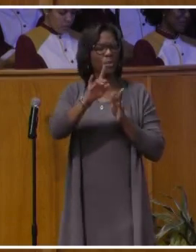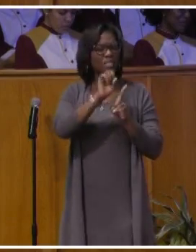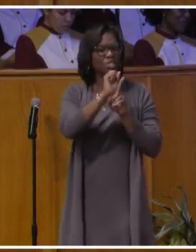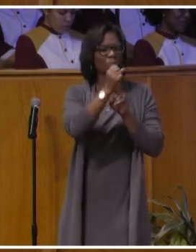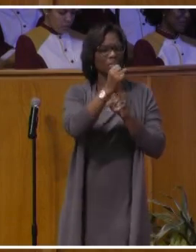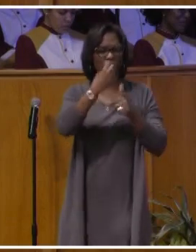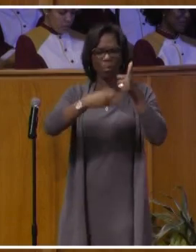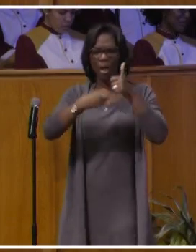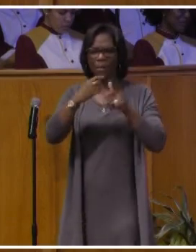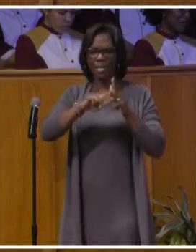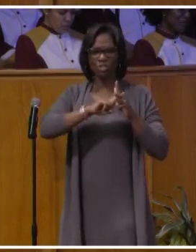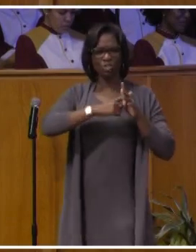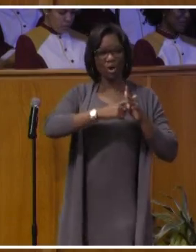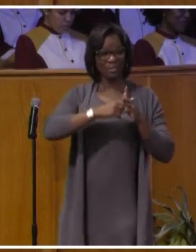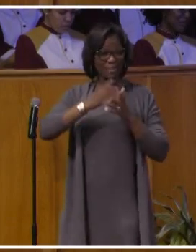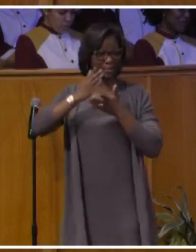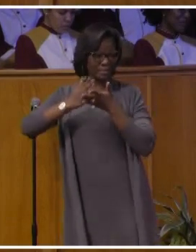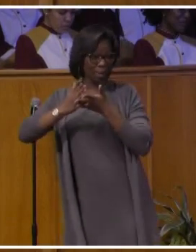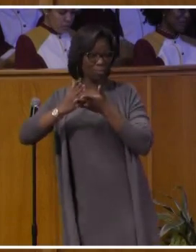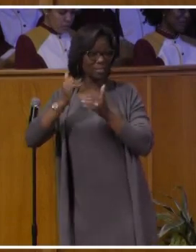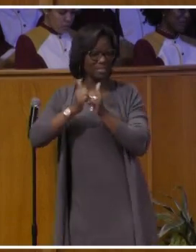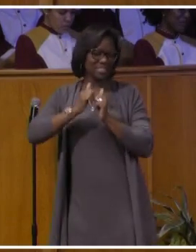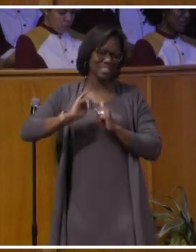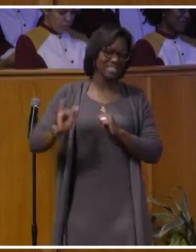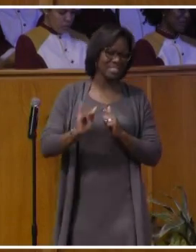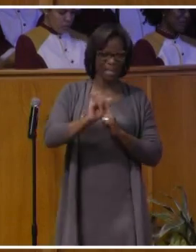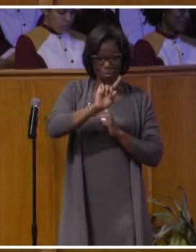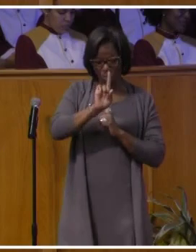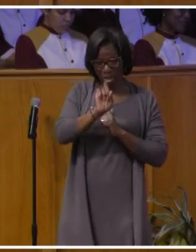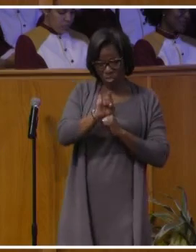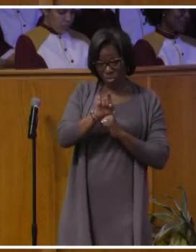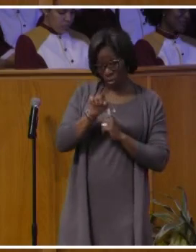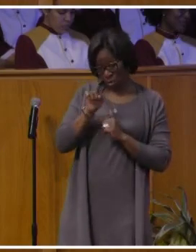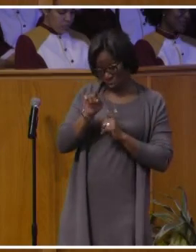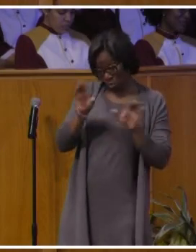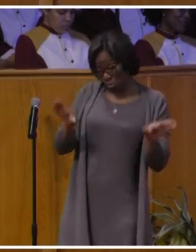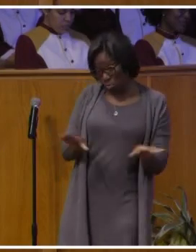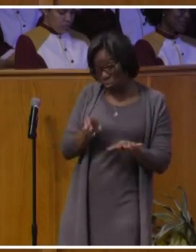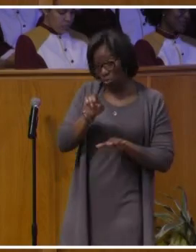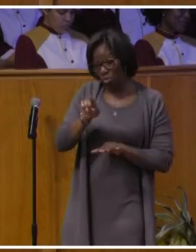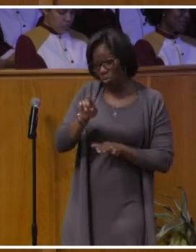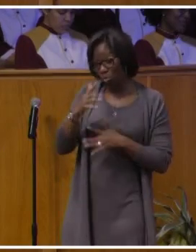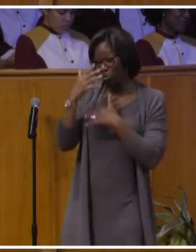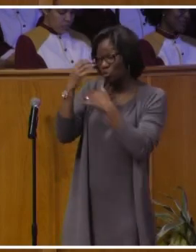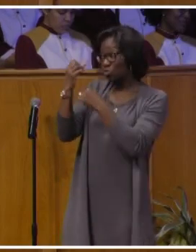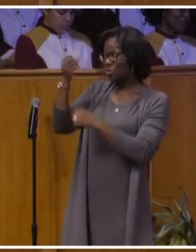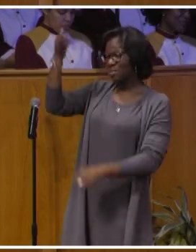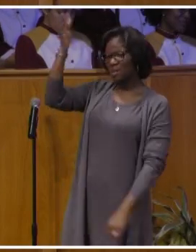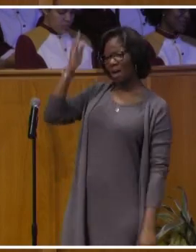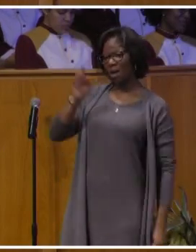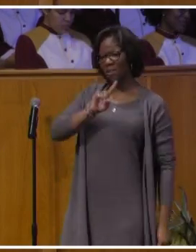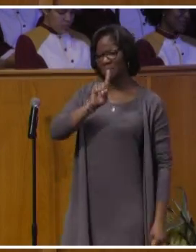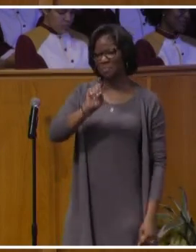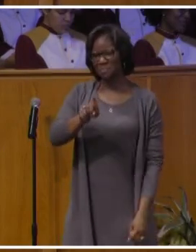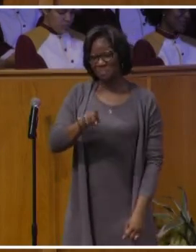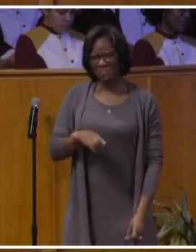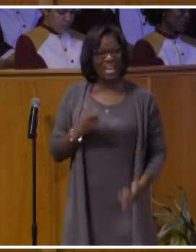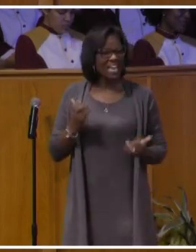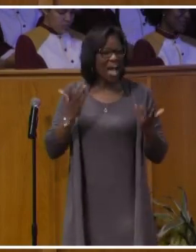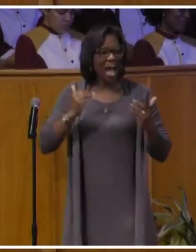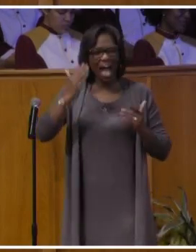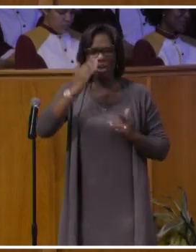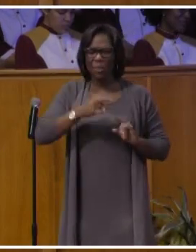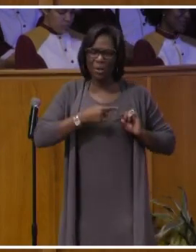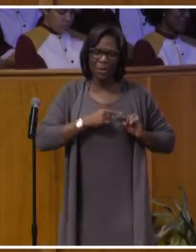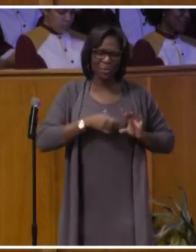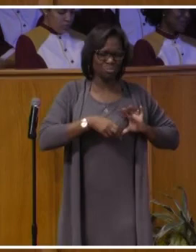it starts and stops with the same question. Do you trust God? I know it